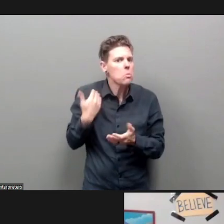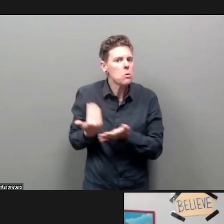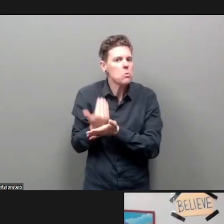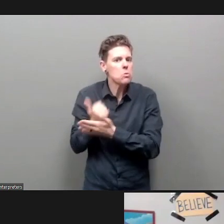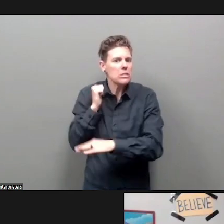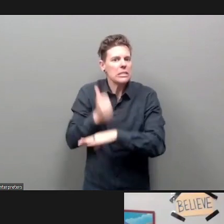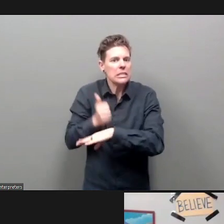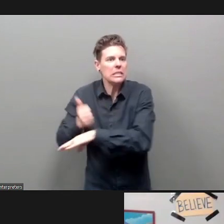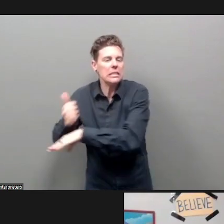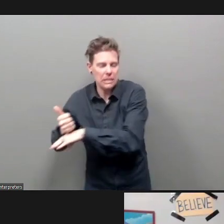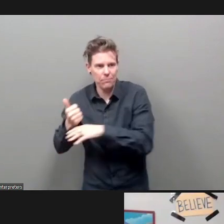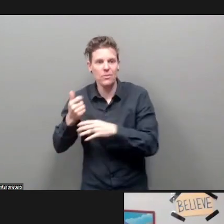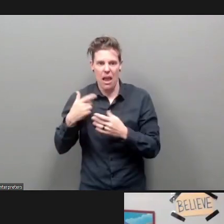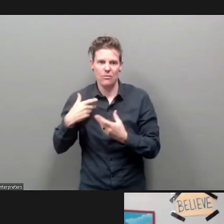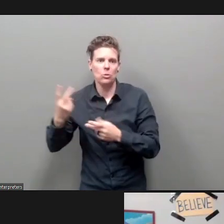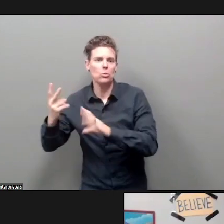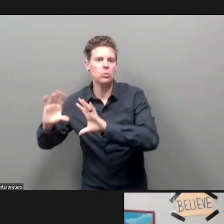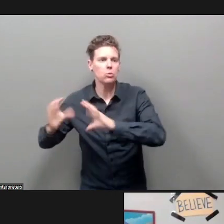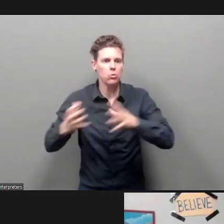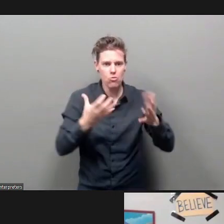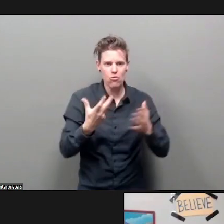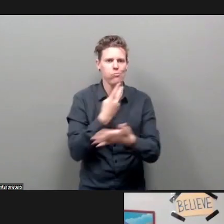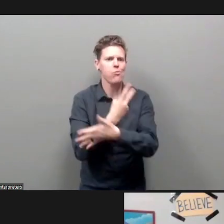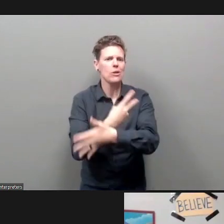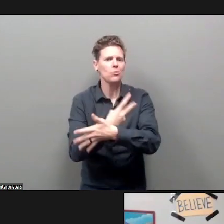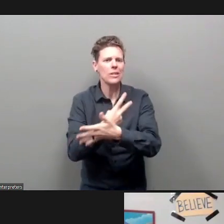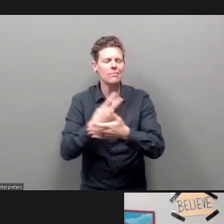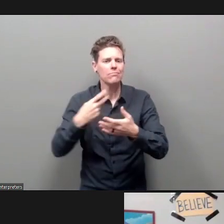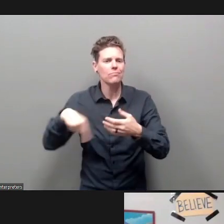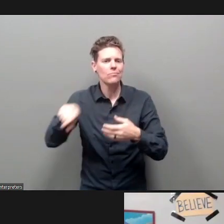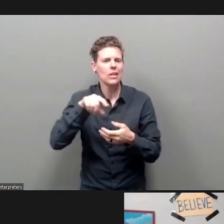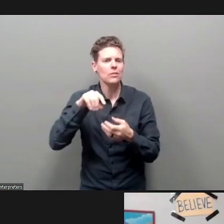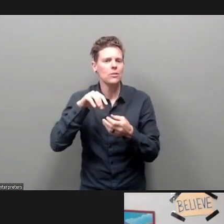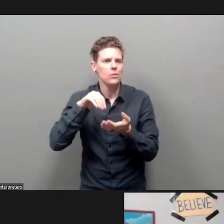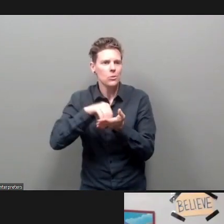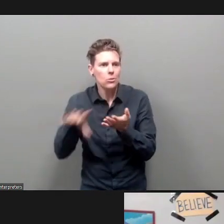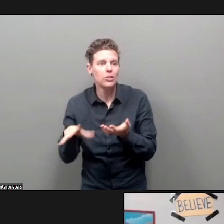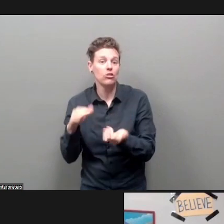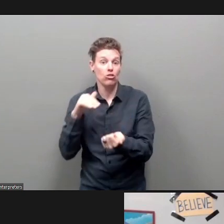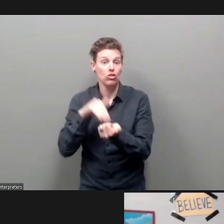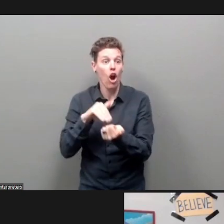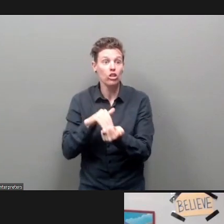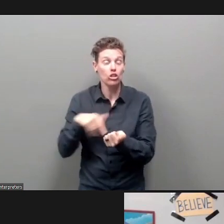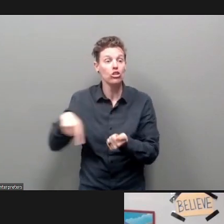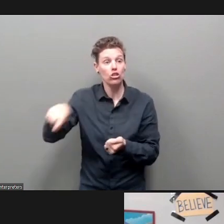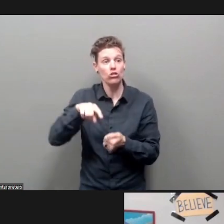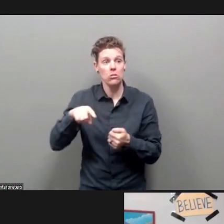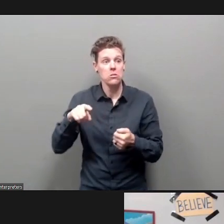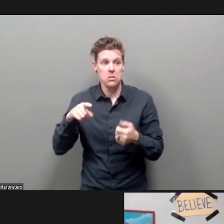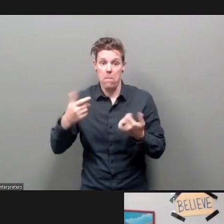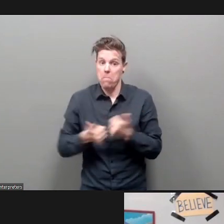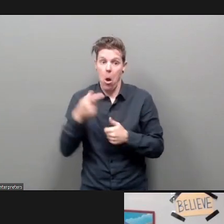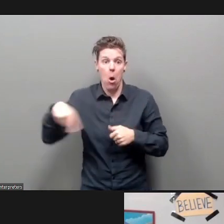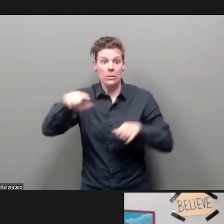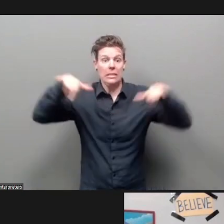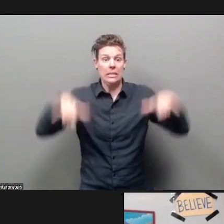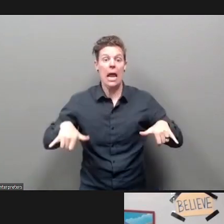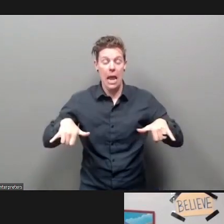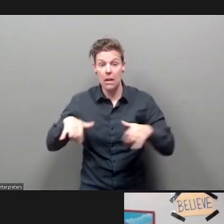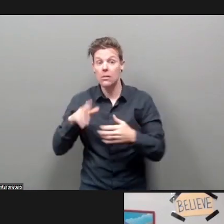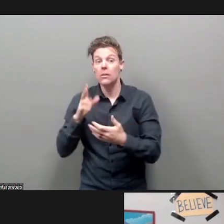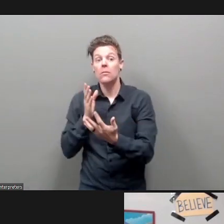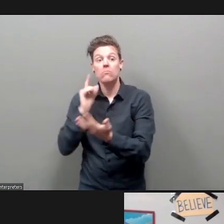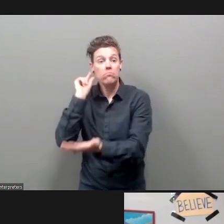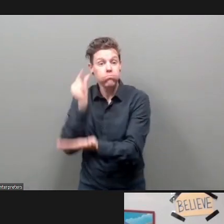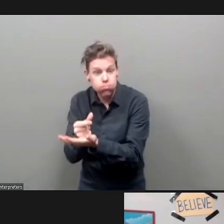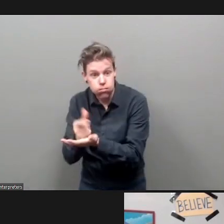classes of new doctors, many of whom are staying in the state. So it is absolutely a clear need